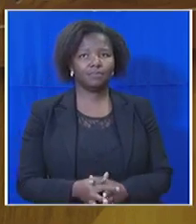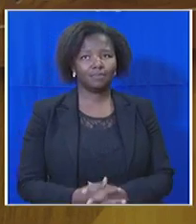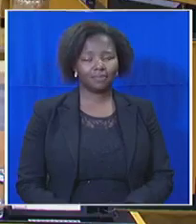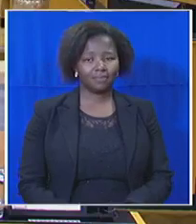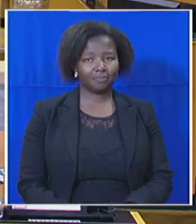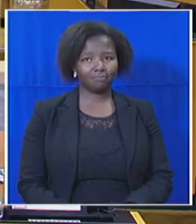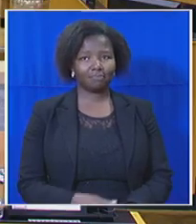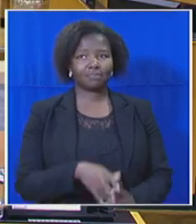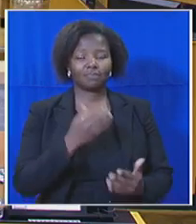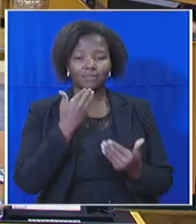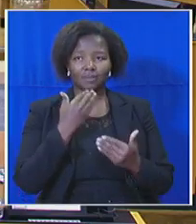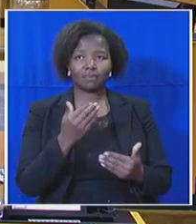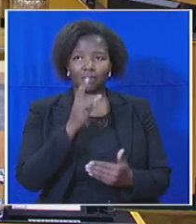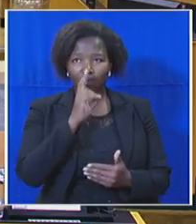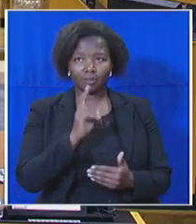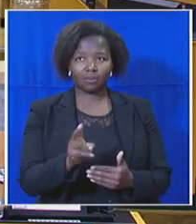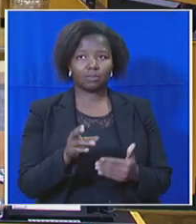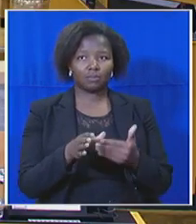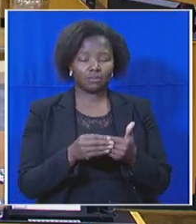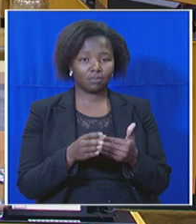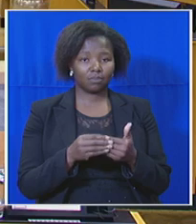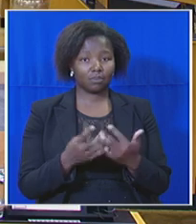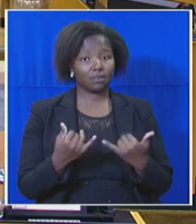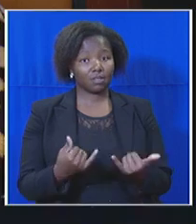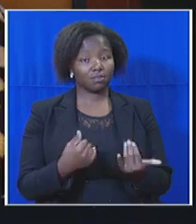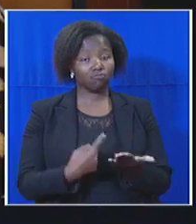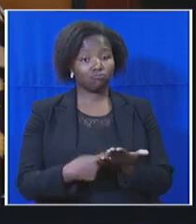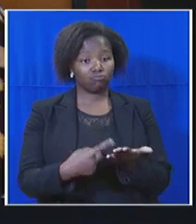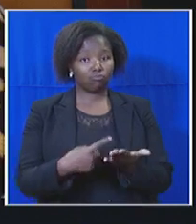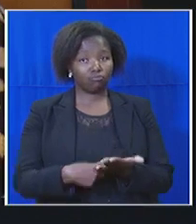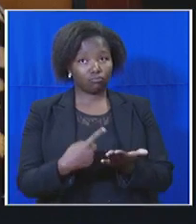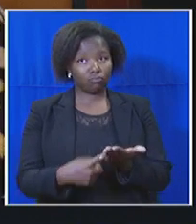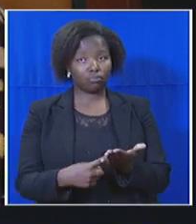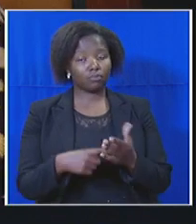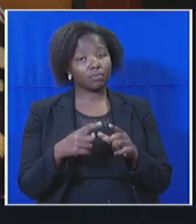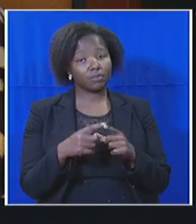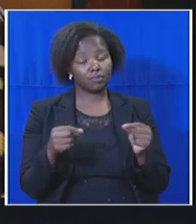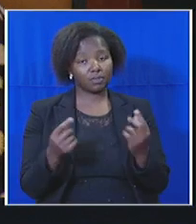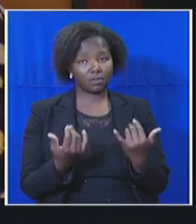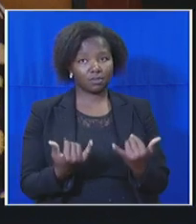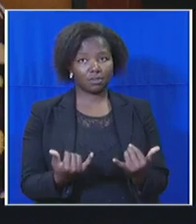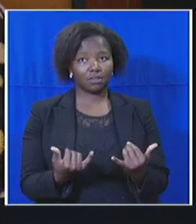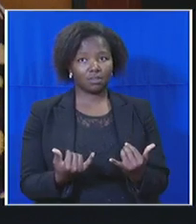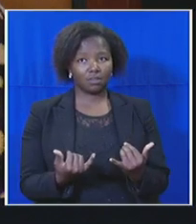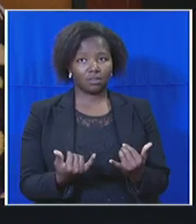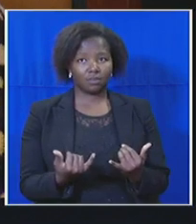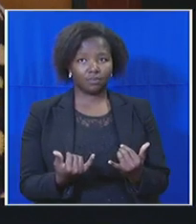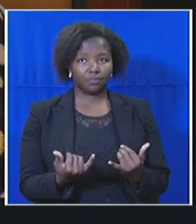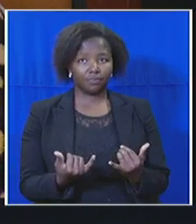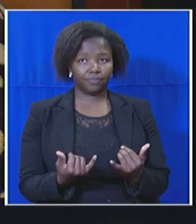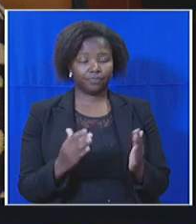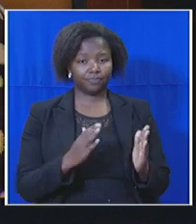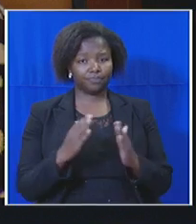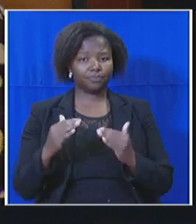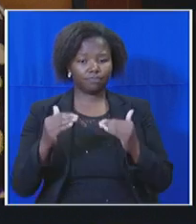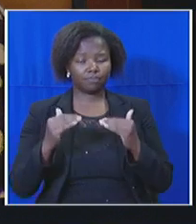Thank you, honorable member. That concludes party responses to the statement. The next